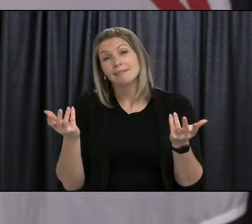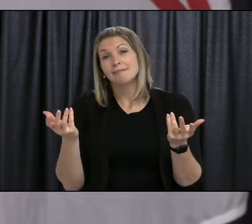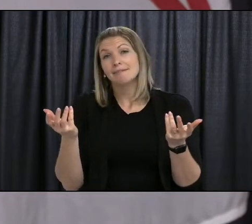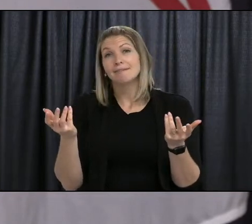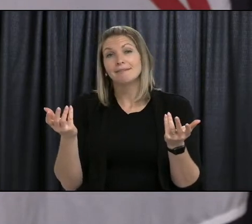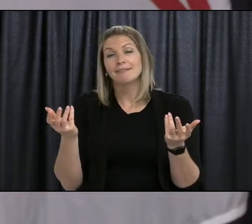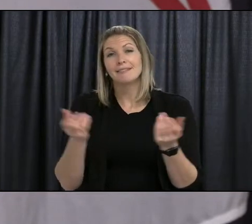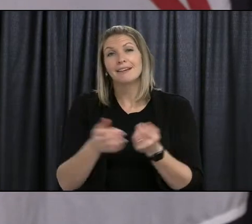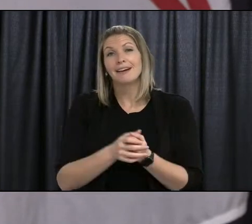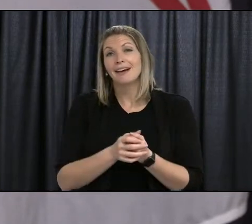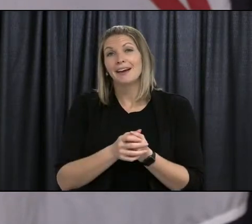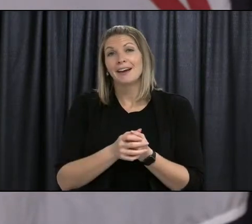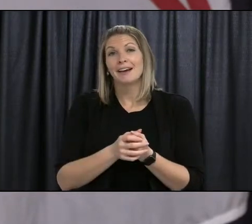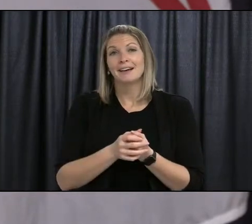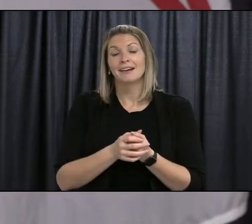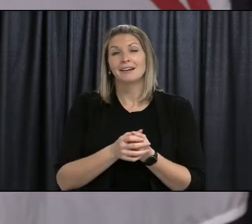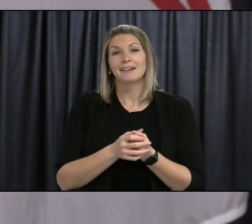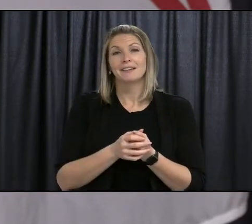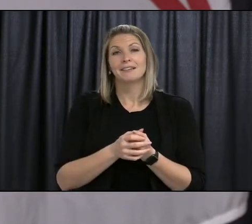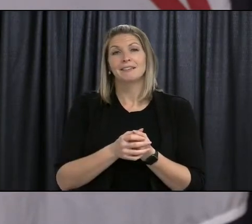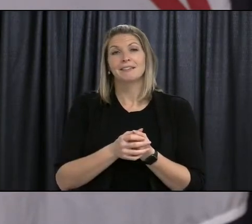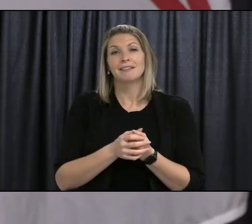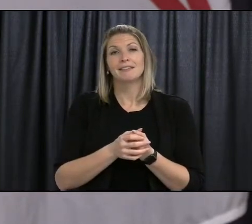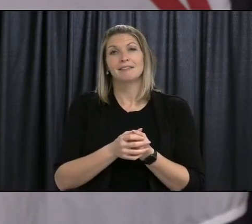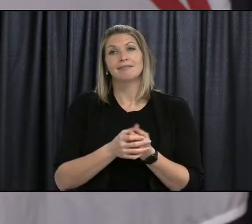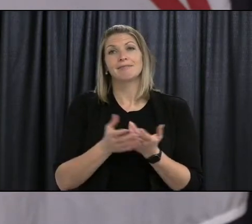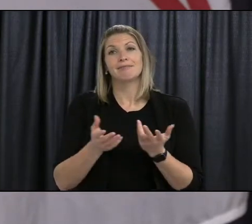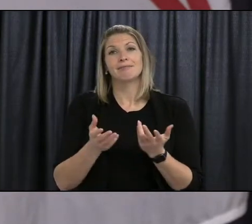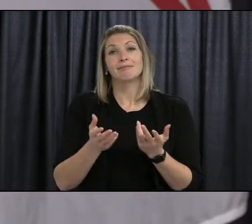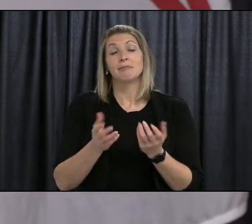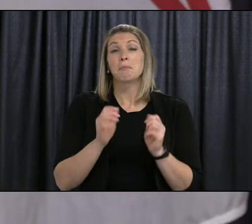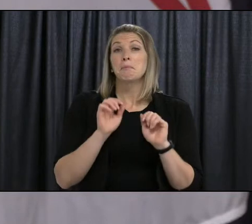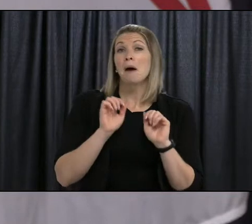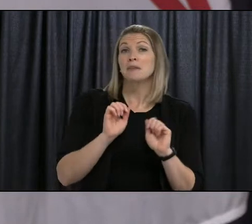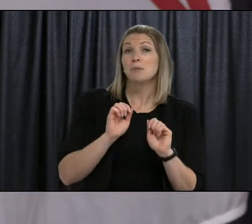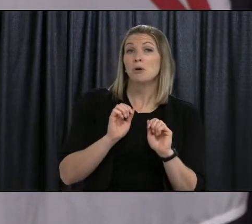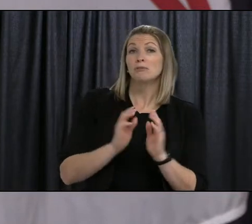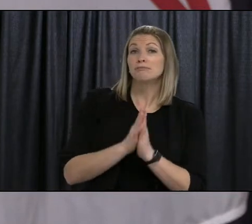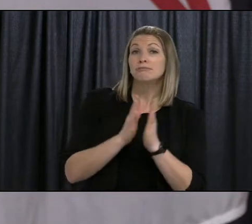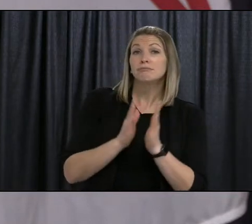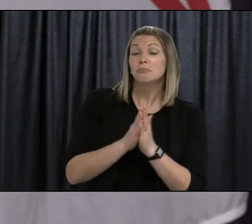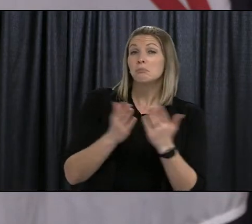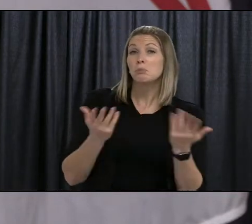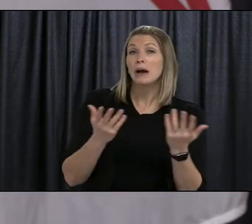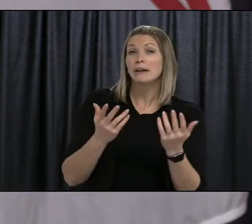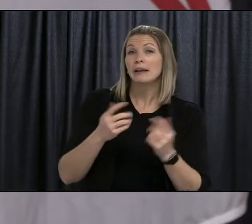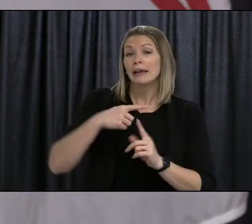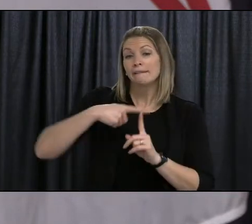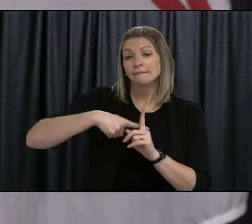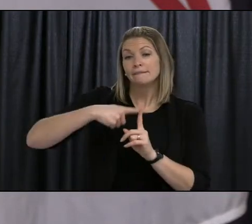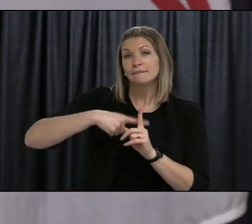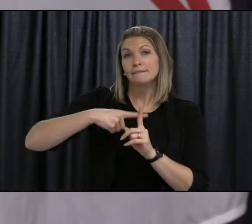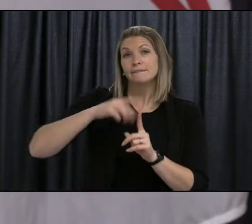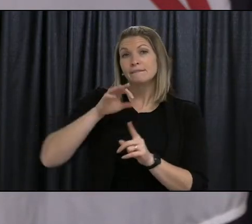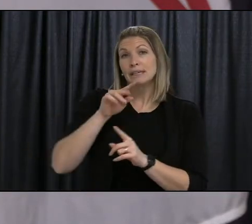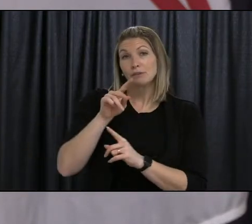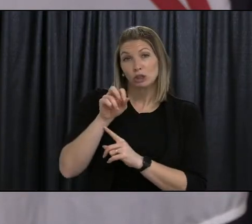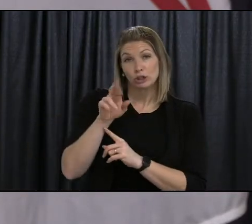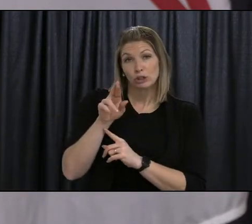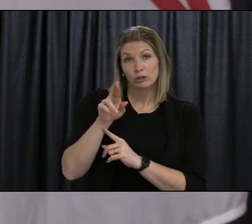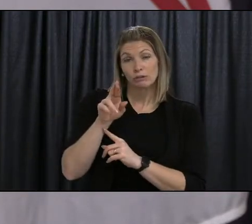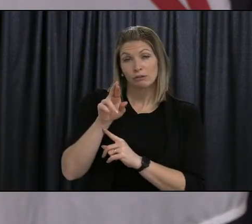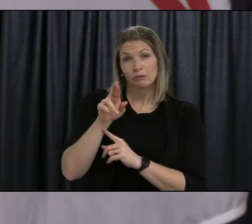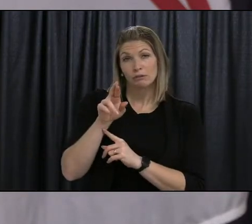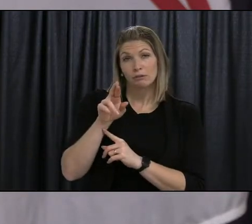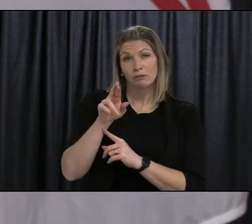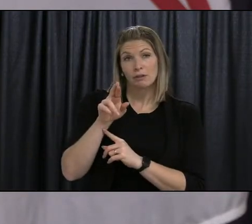then especially you may see fever, and there are reports that perhaps